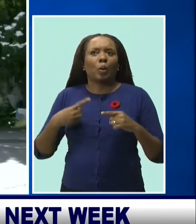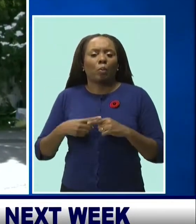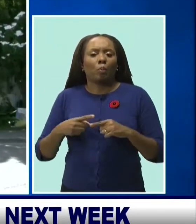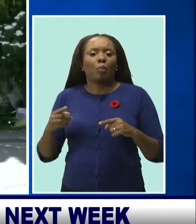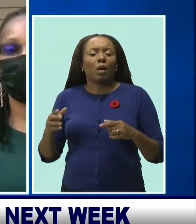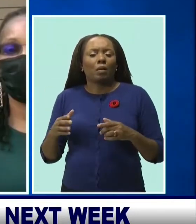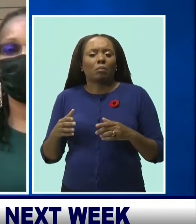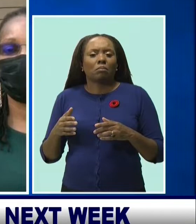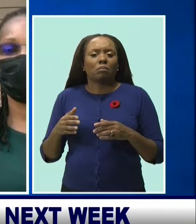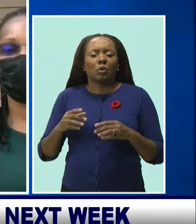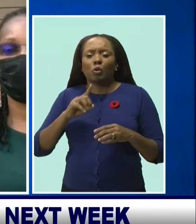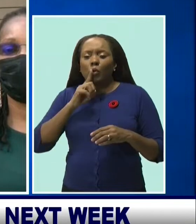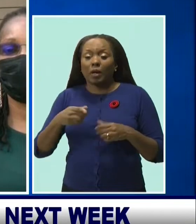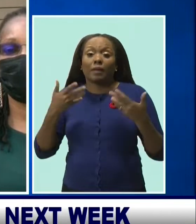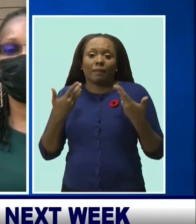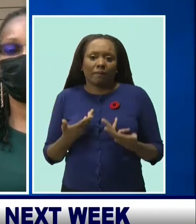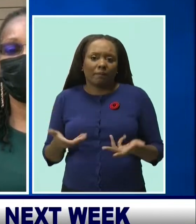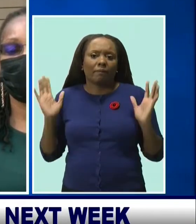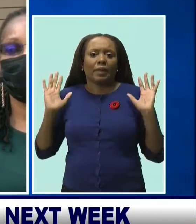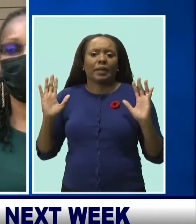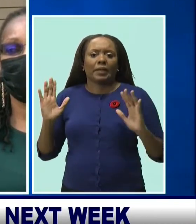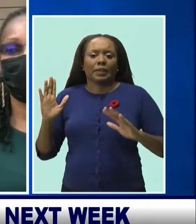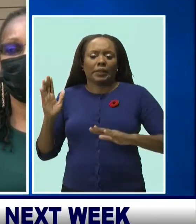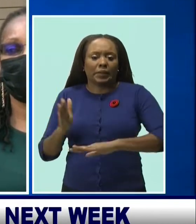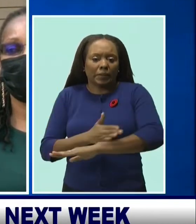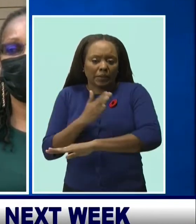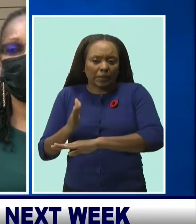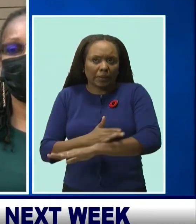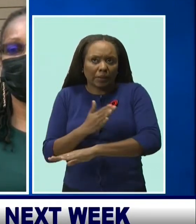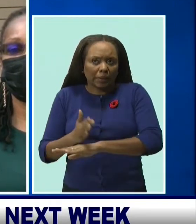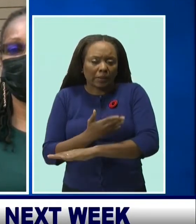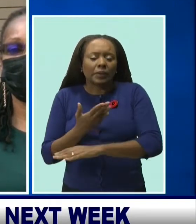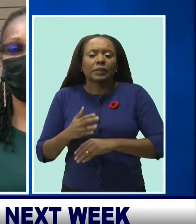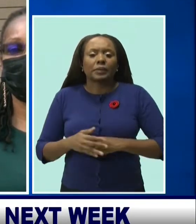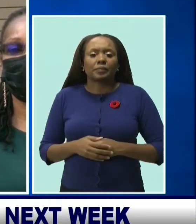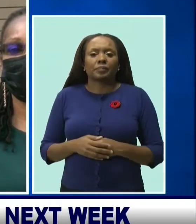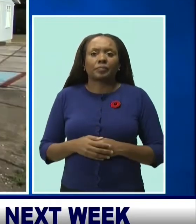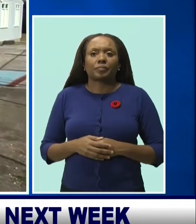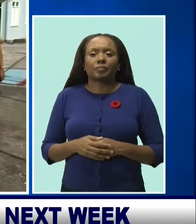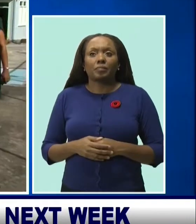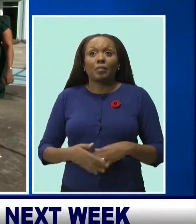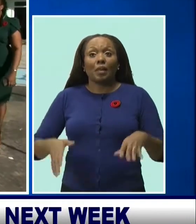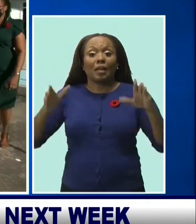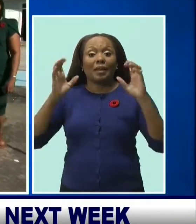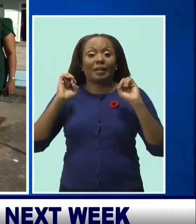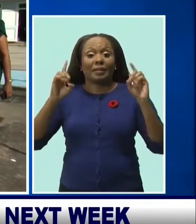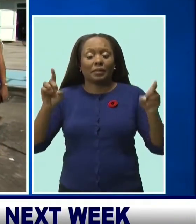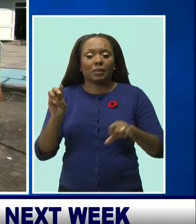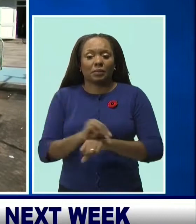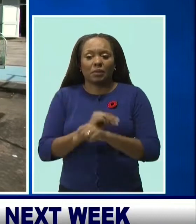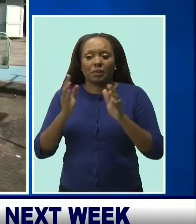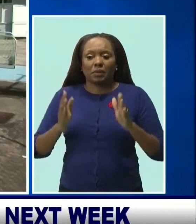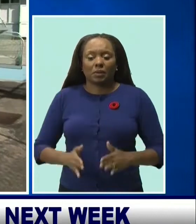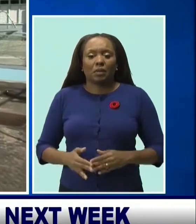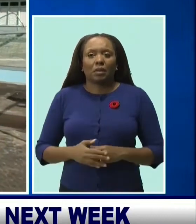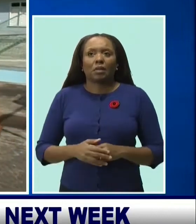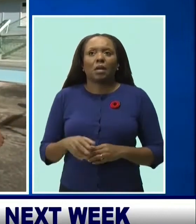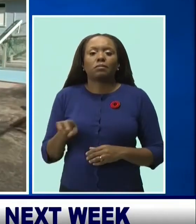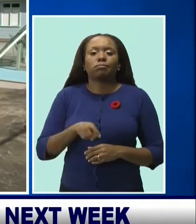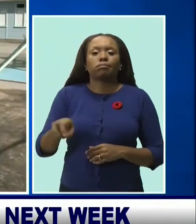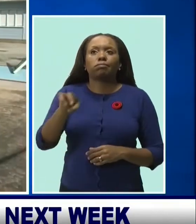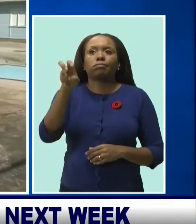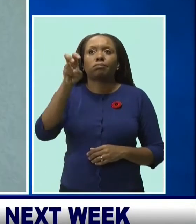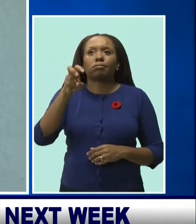complete phase 2 of the project, which will happen in the next financial year as well. The Education Minister was speaking after touring the New